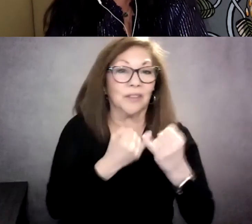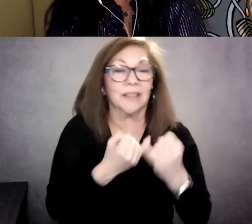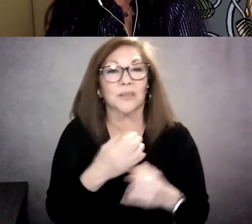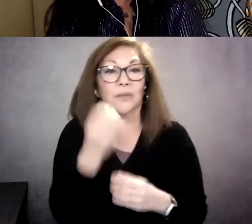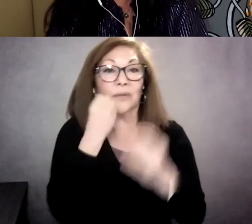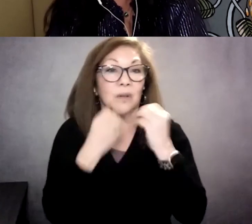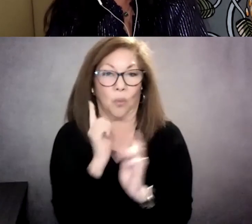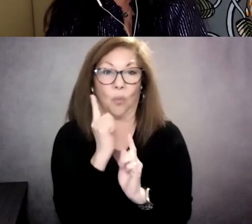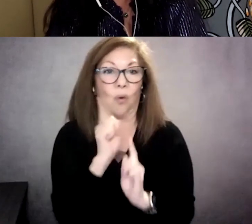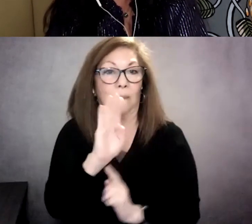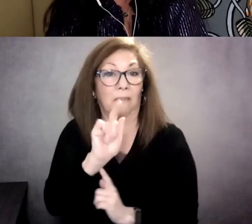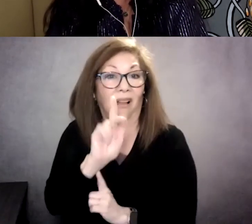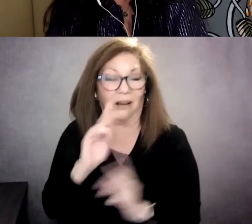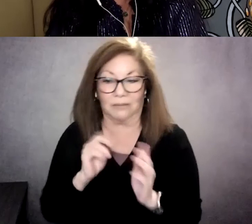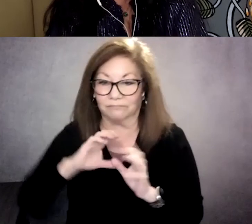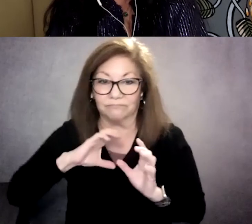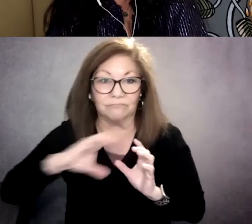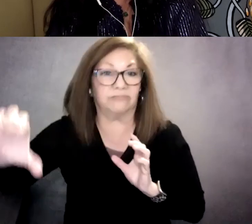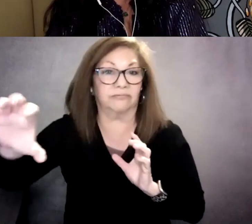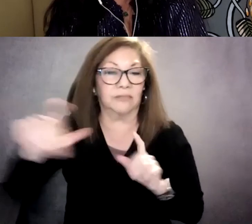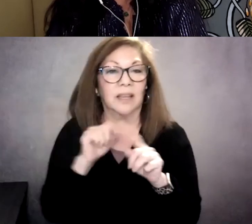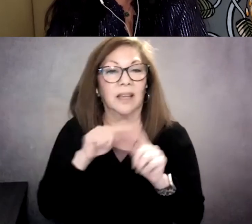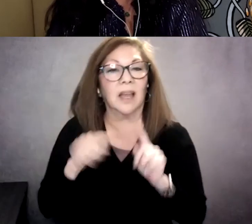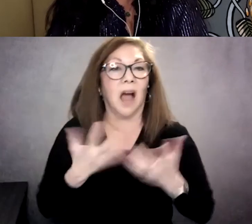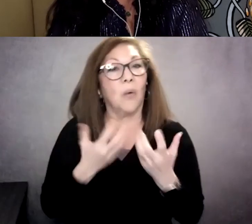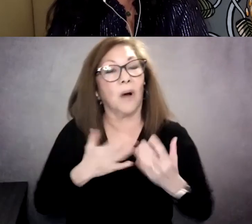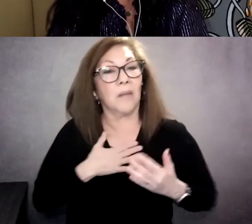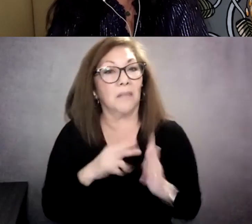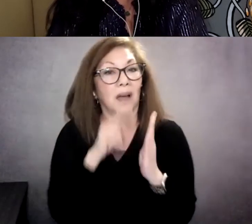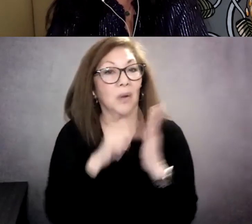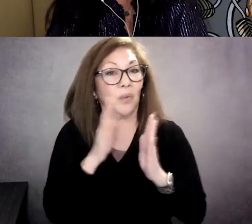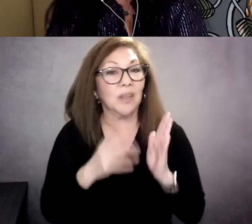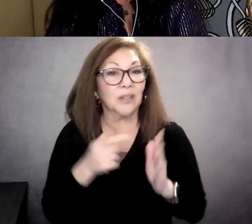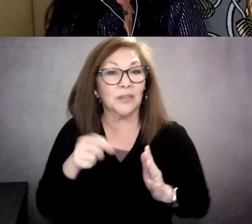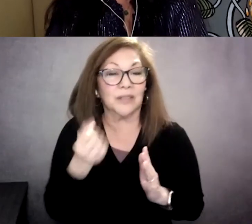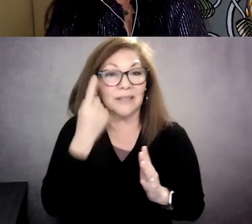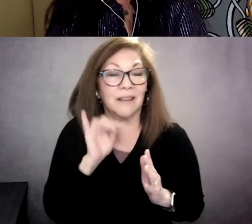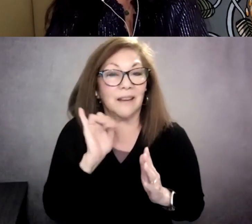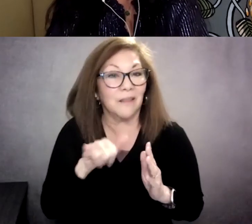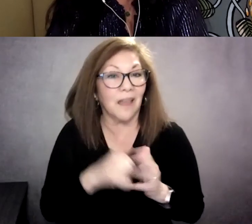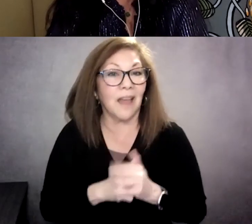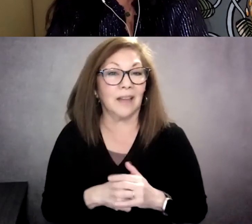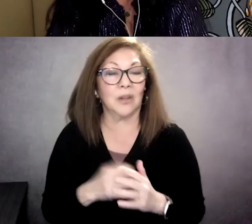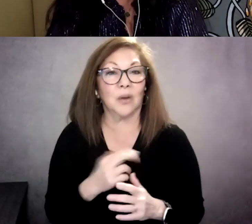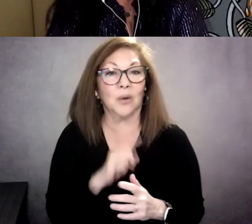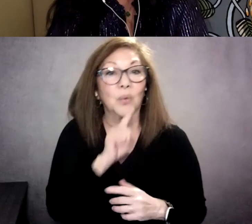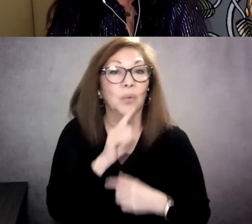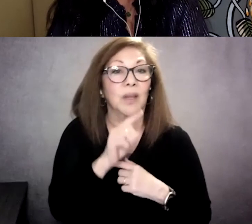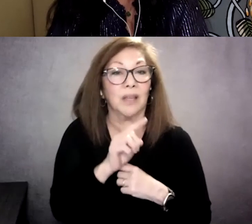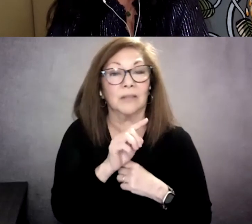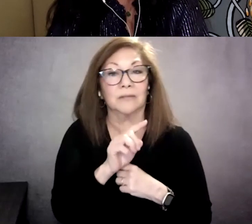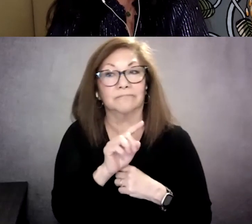block. Yet I want my readers to understand that that reality for